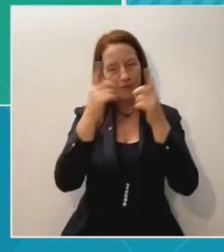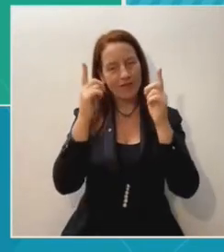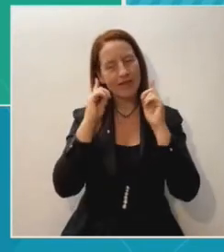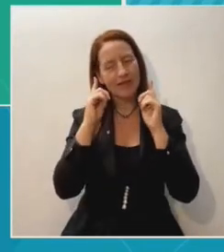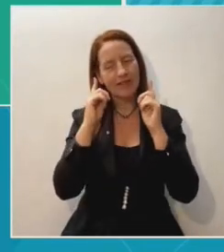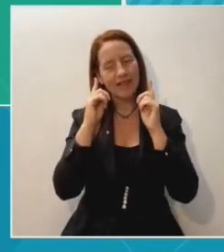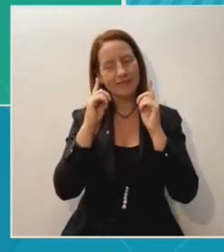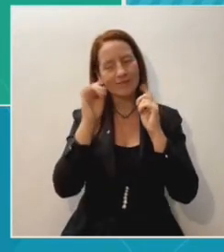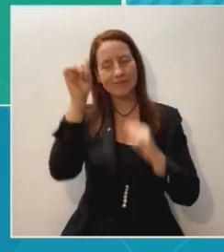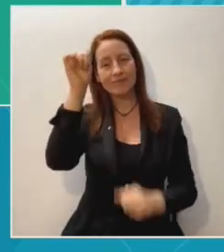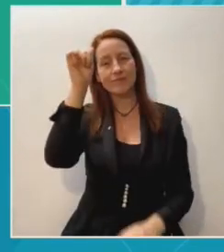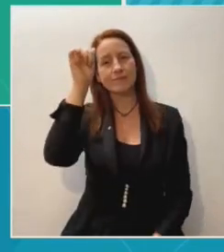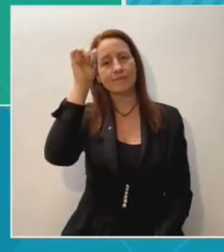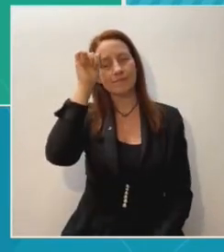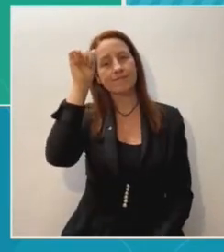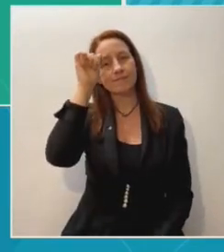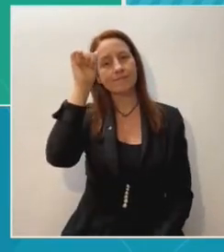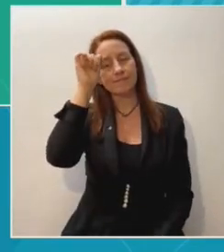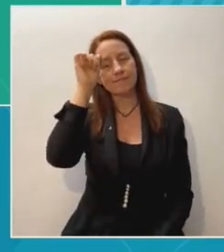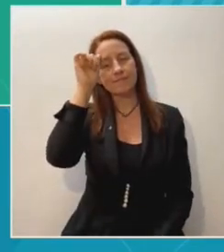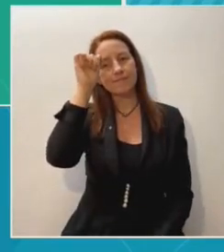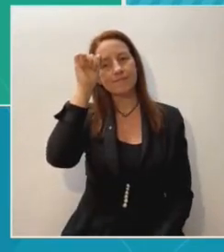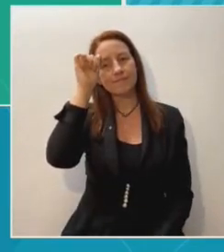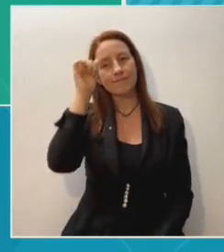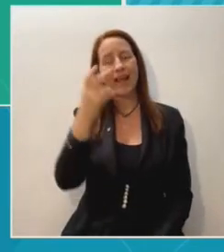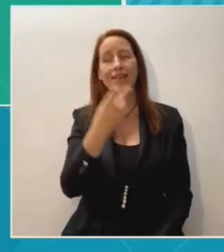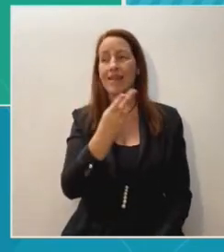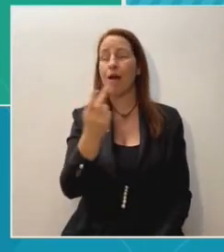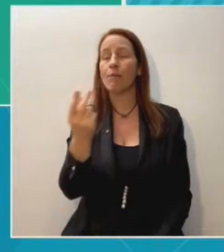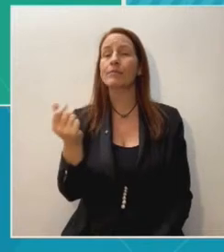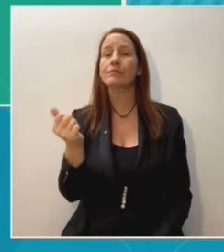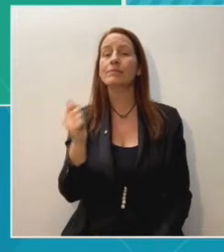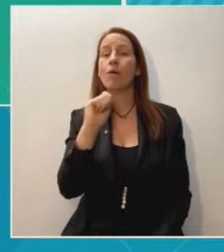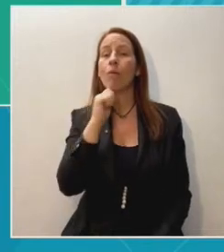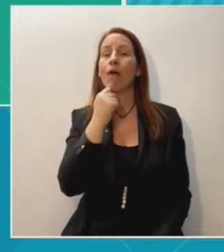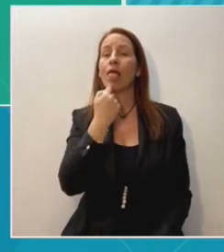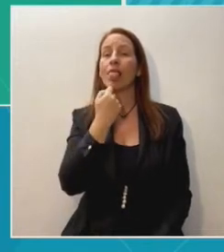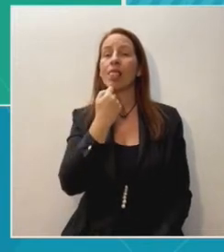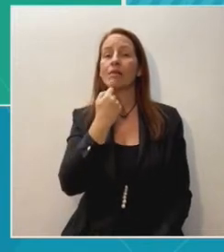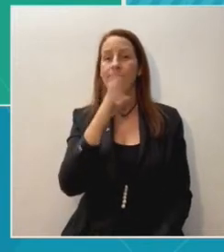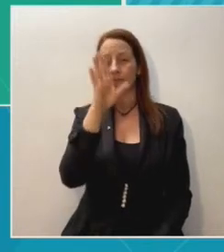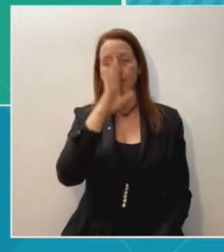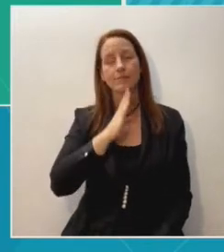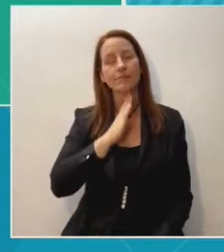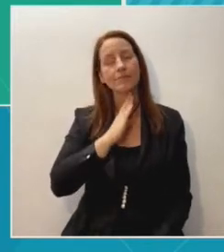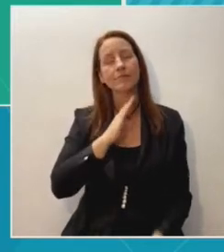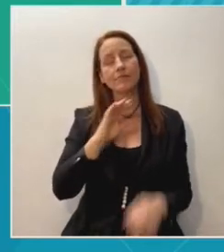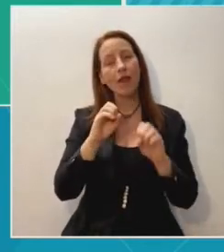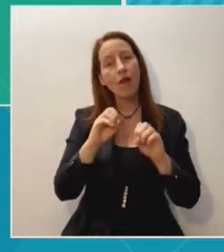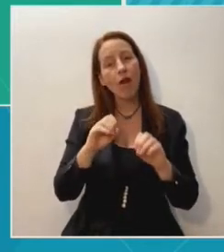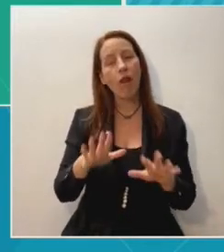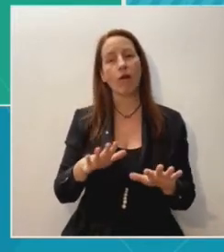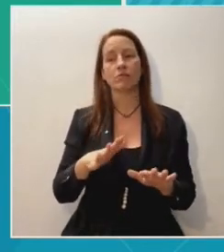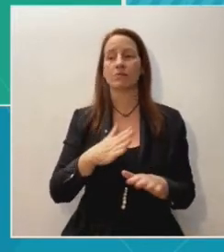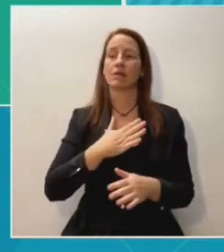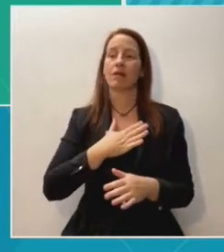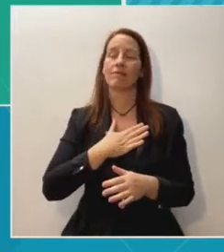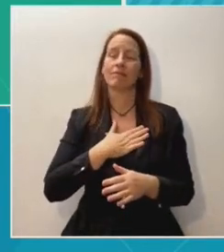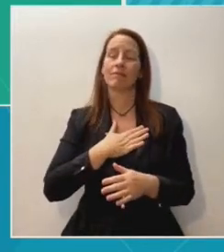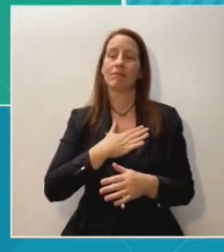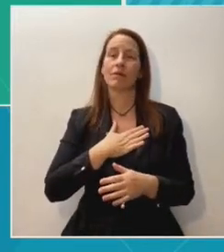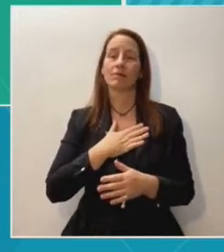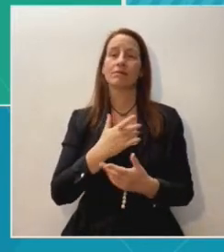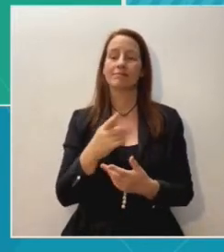us, there will be some of us who have lost loved ones in this past year, and I'm sure they'll not be far from your